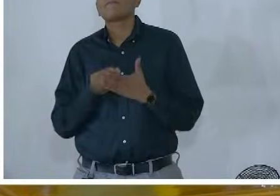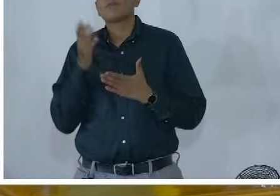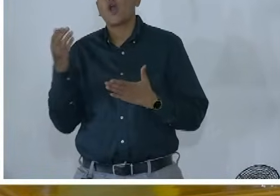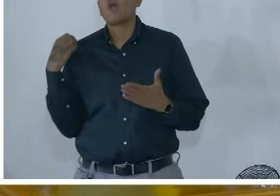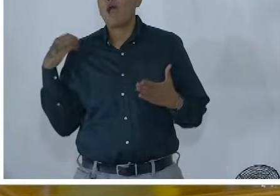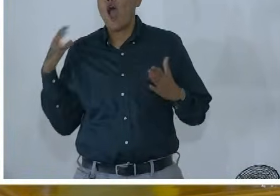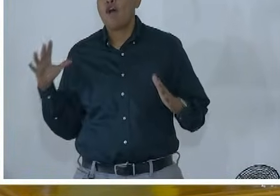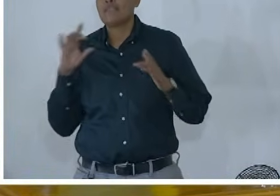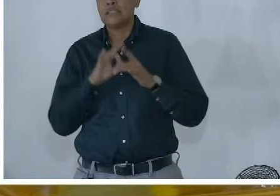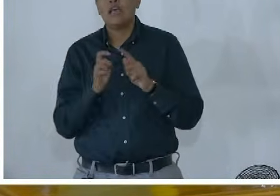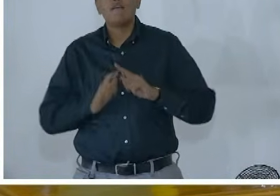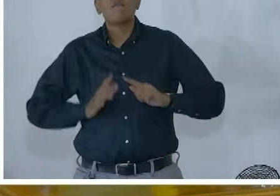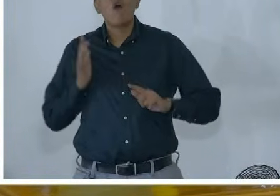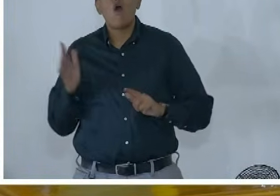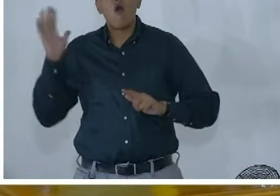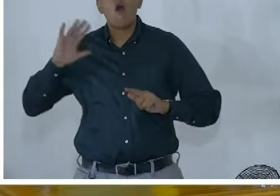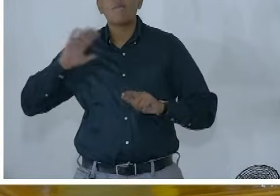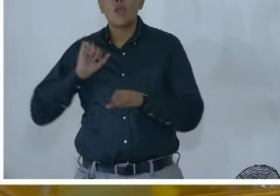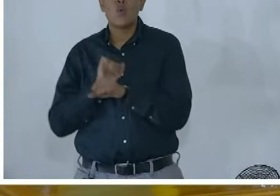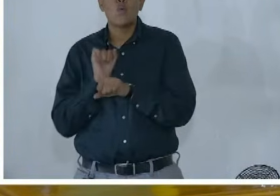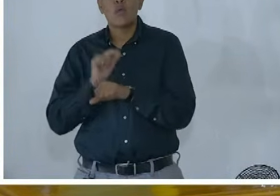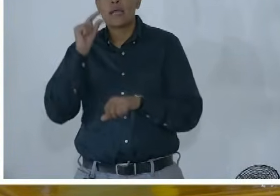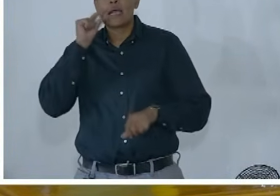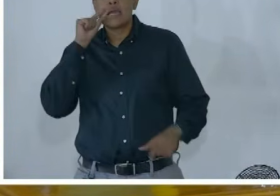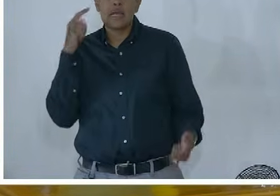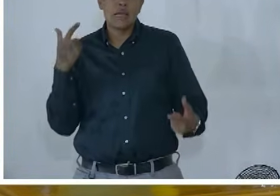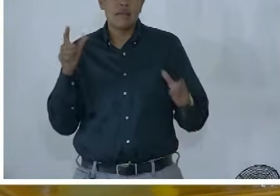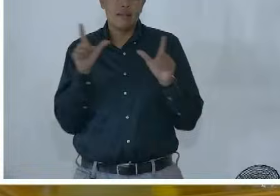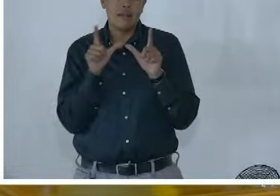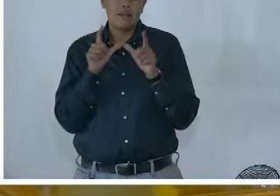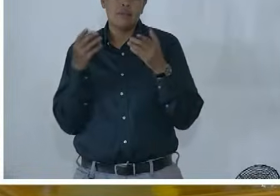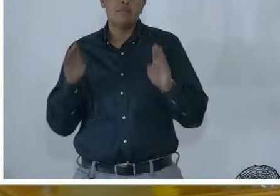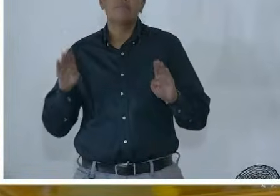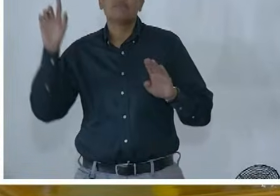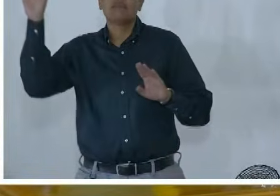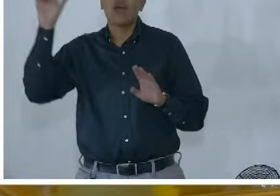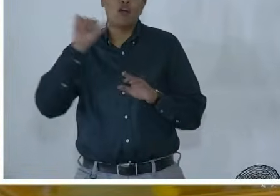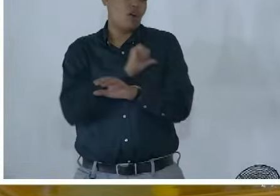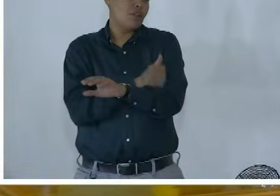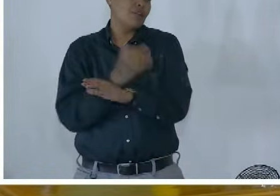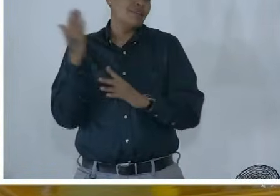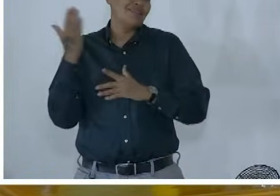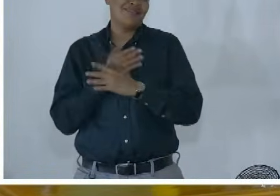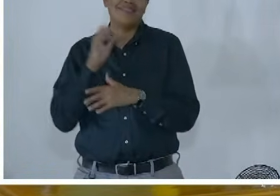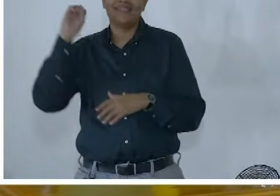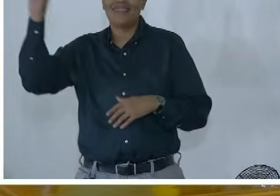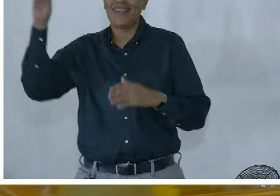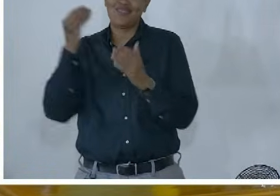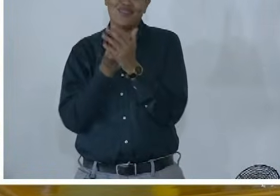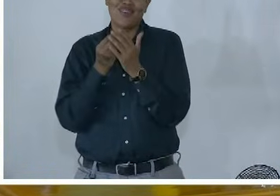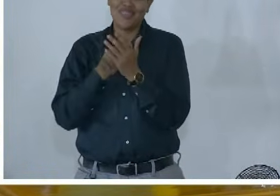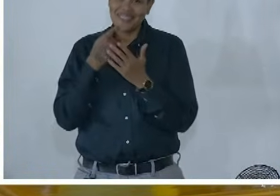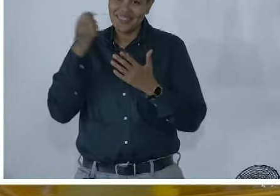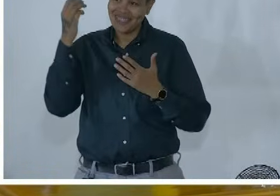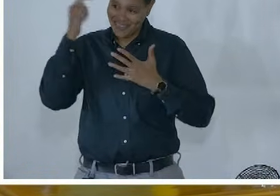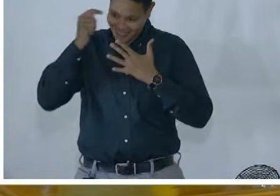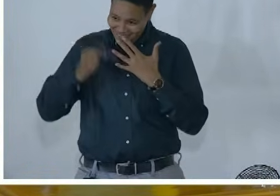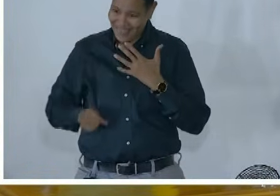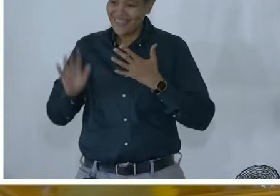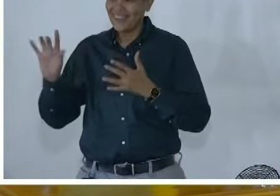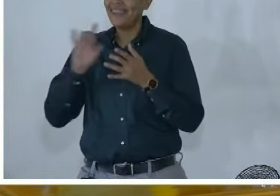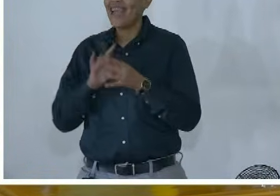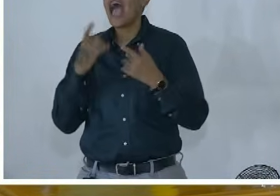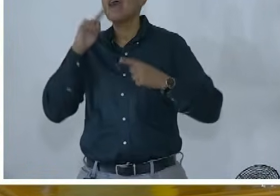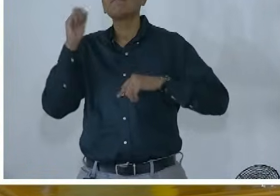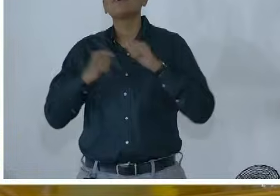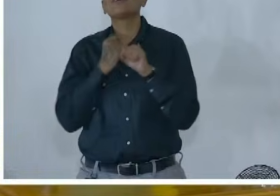officer formerly employed to the Cannabis Licensing Authority, failed to file her statutory declaration with the Commission for